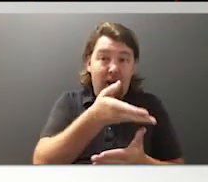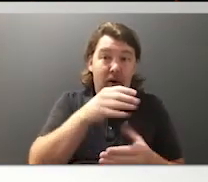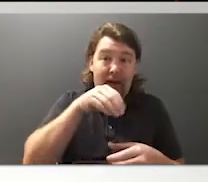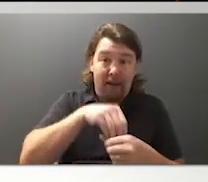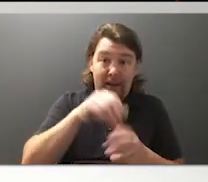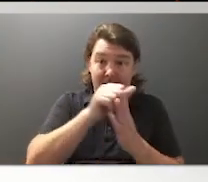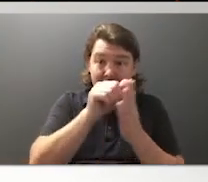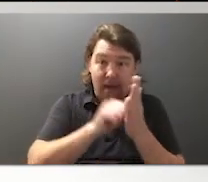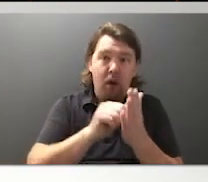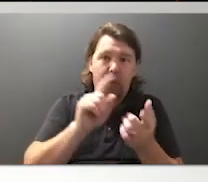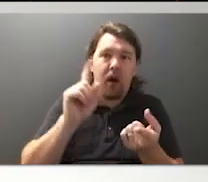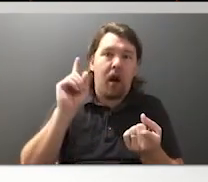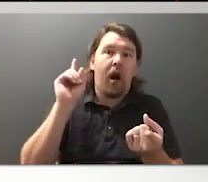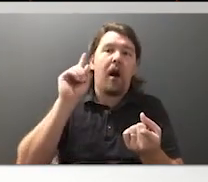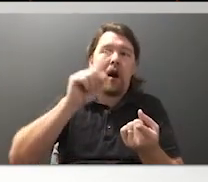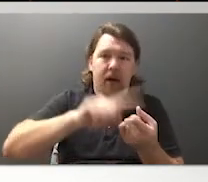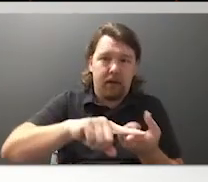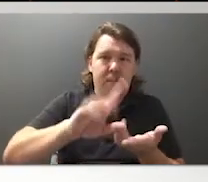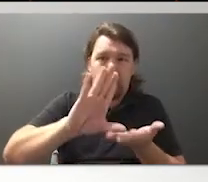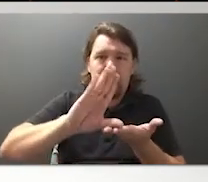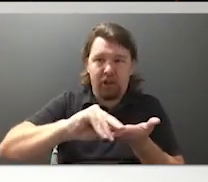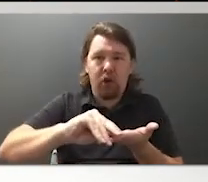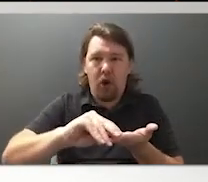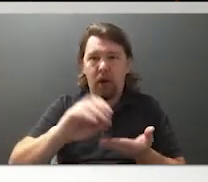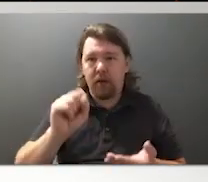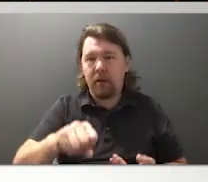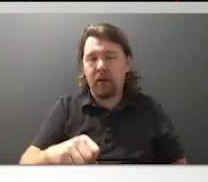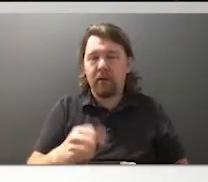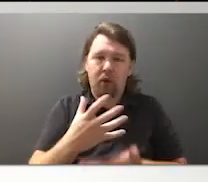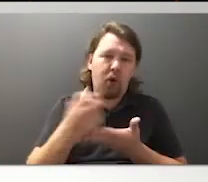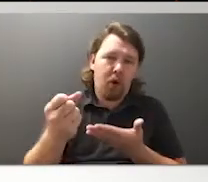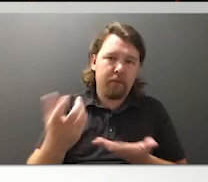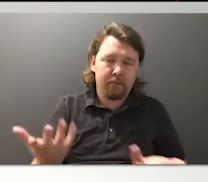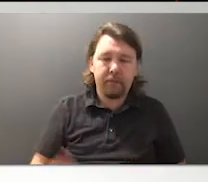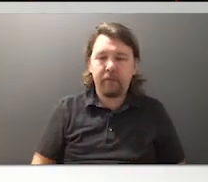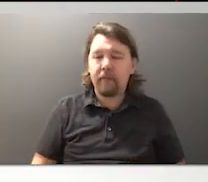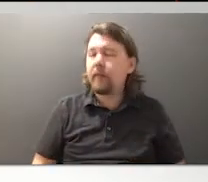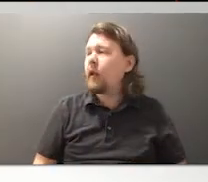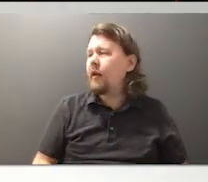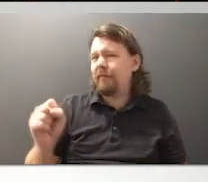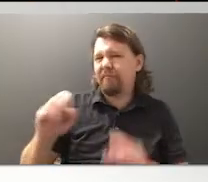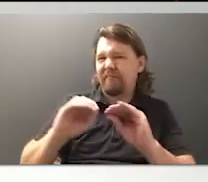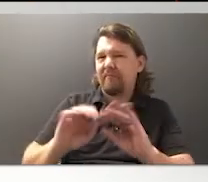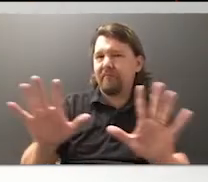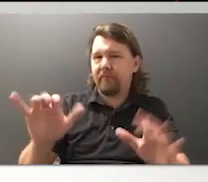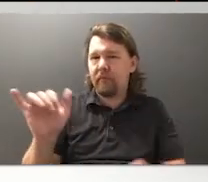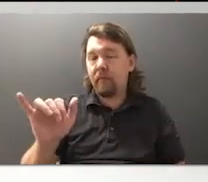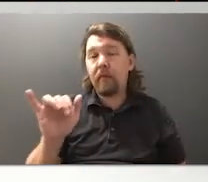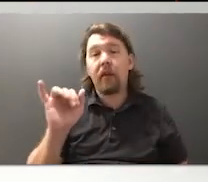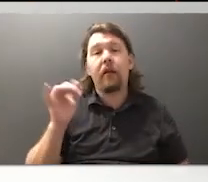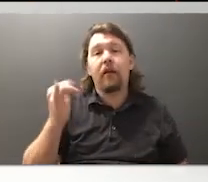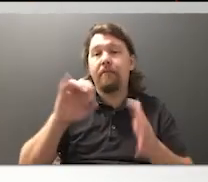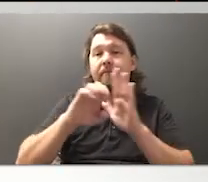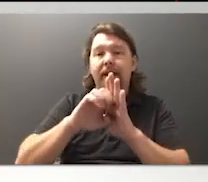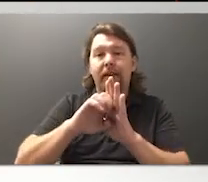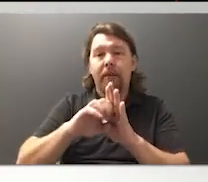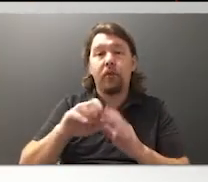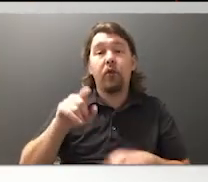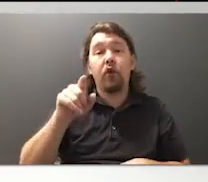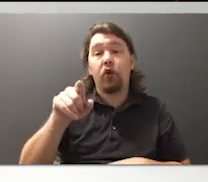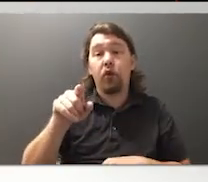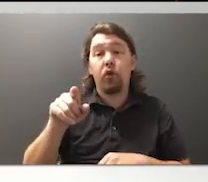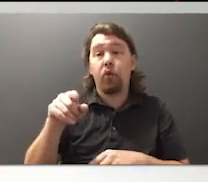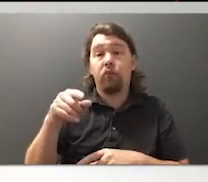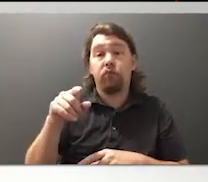finished. So just to kind of clarify that is if, for example, if you've been with